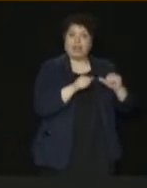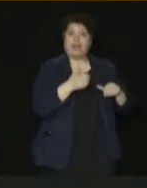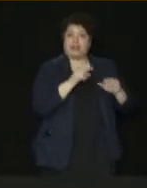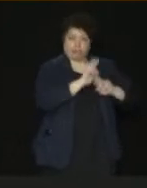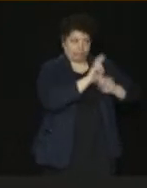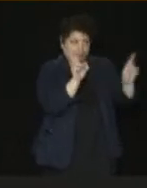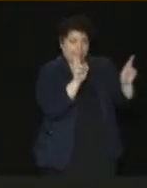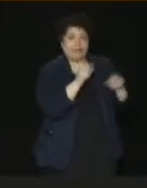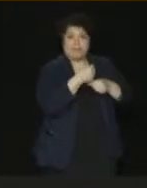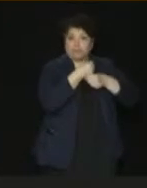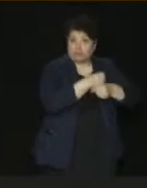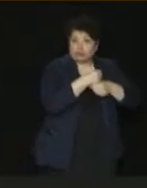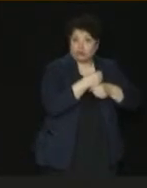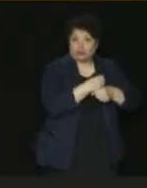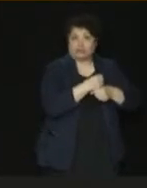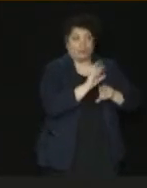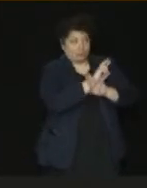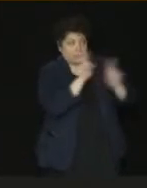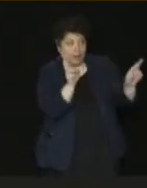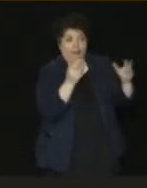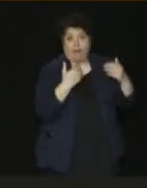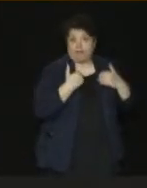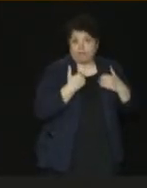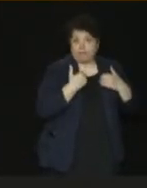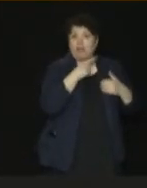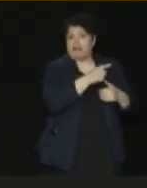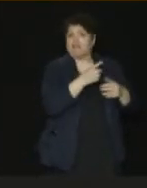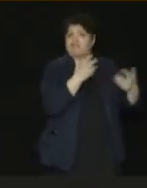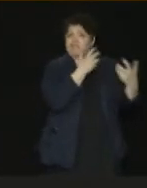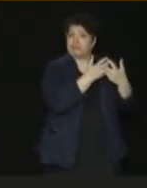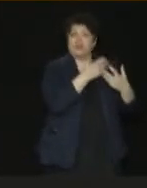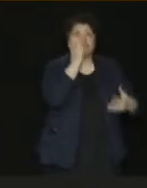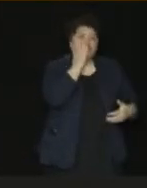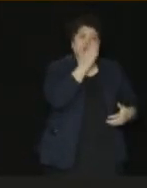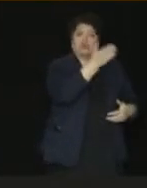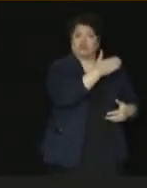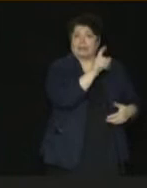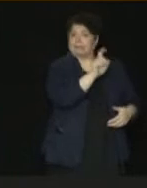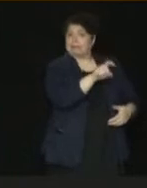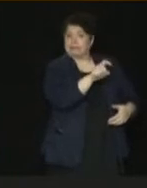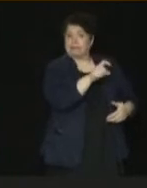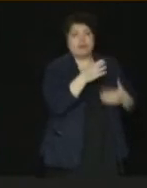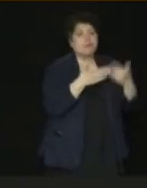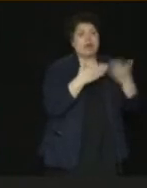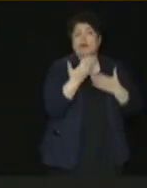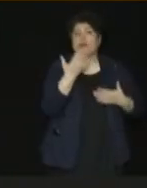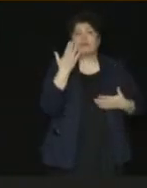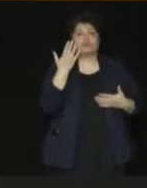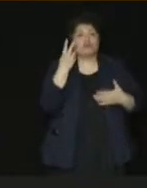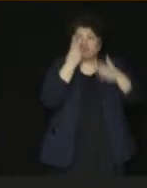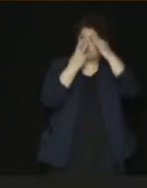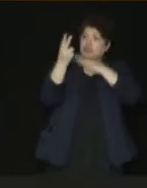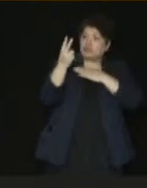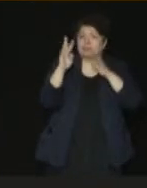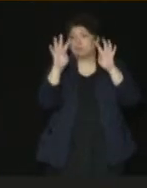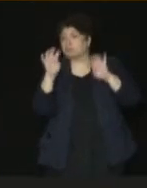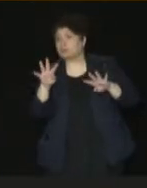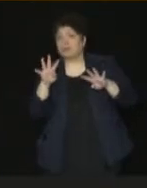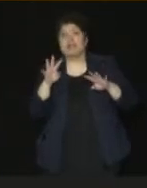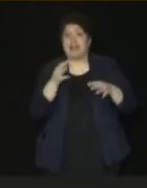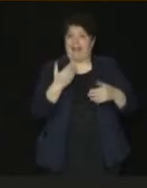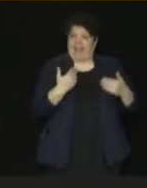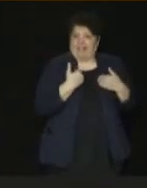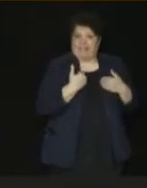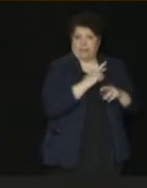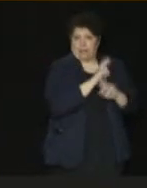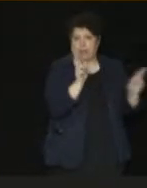production capacity to meet the needs of Canadians, regardless of what the future is. So that's part of what we're doing and